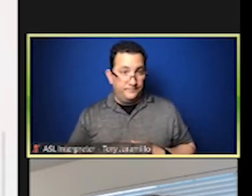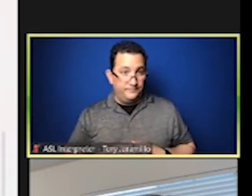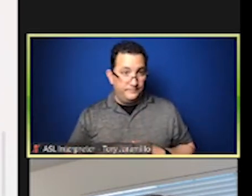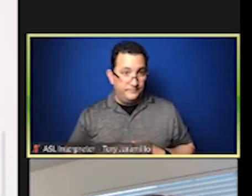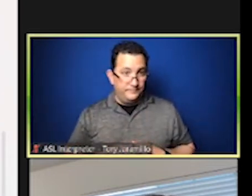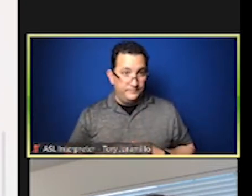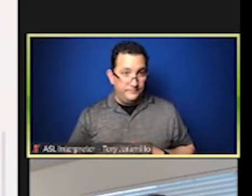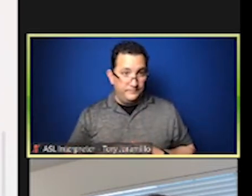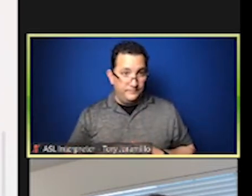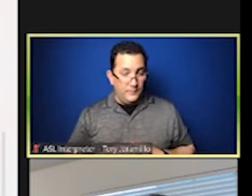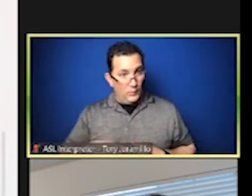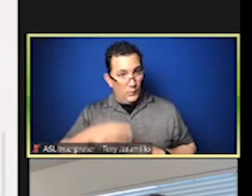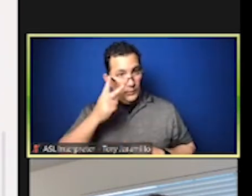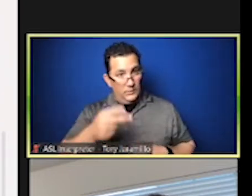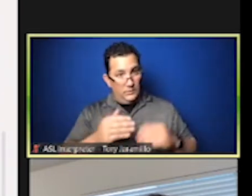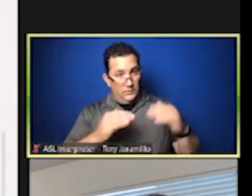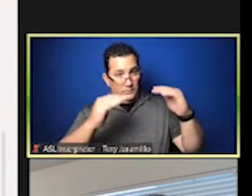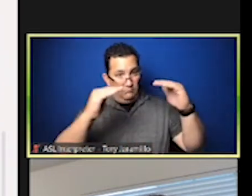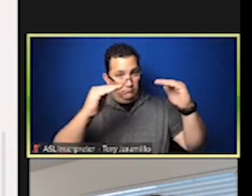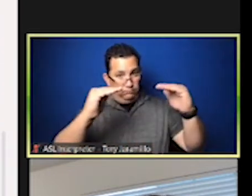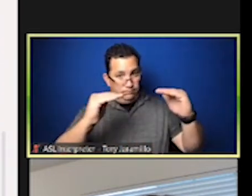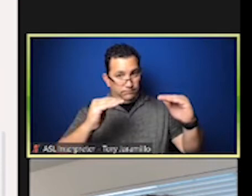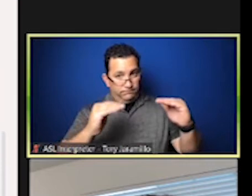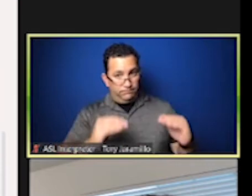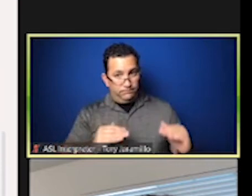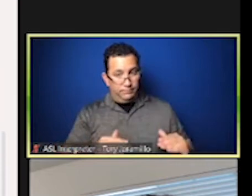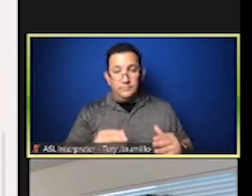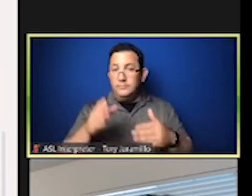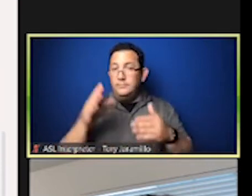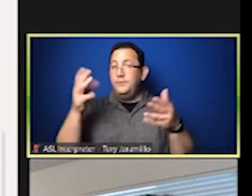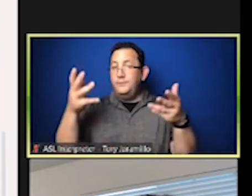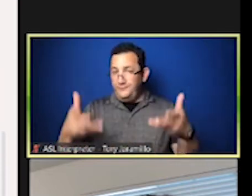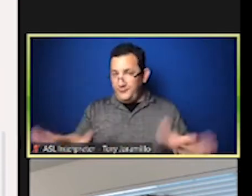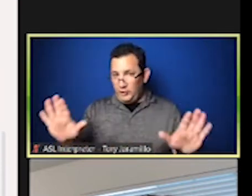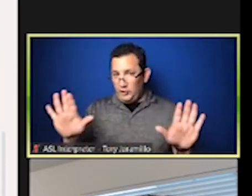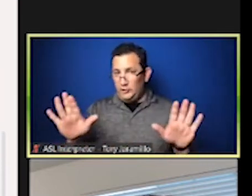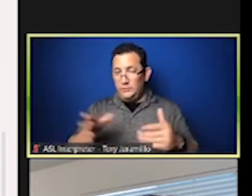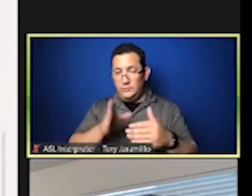we will see all of our assignments that have been completed.